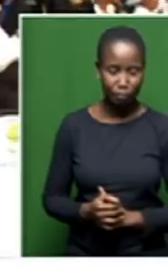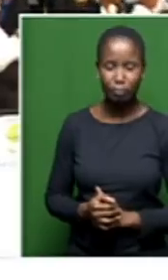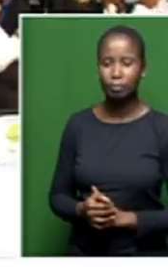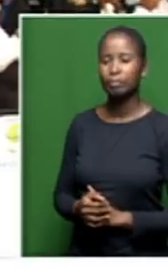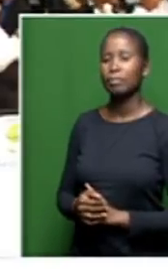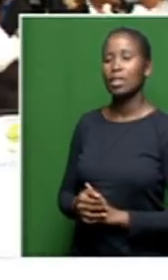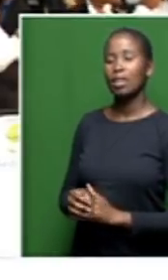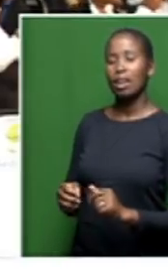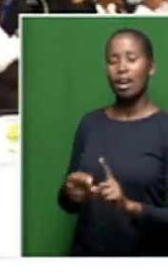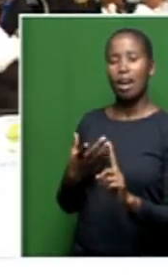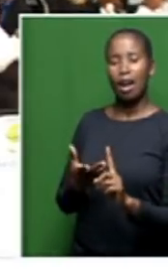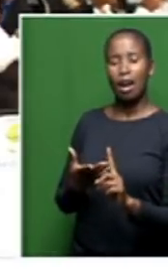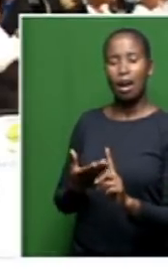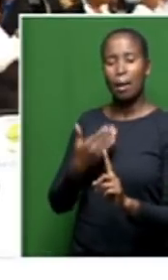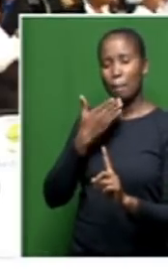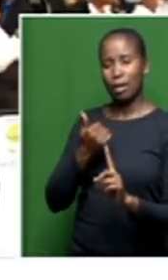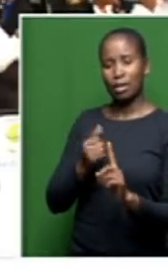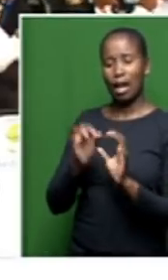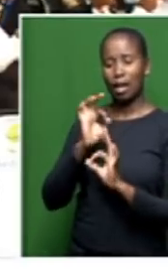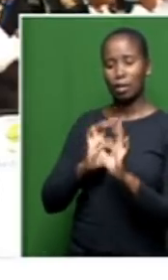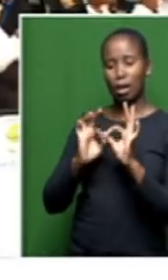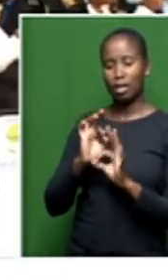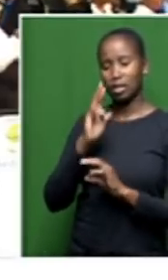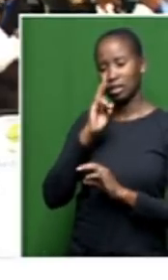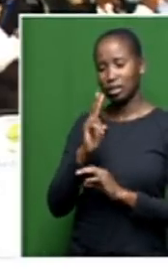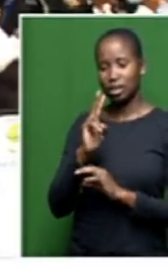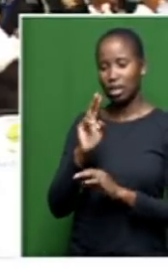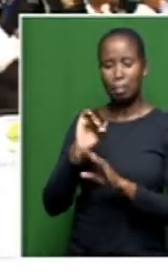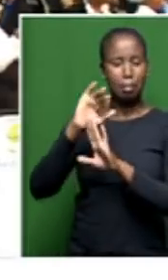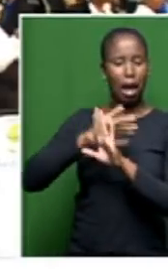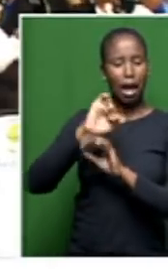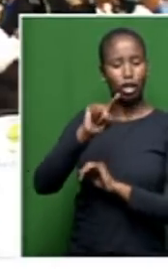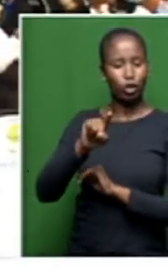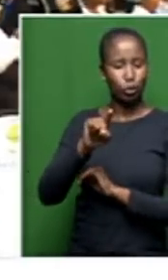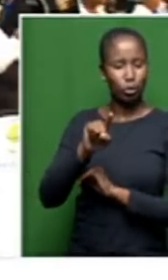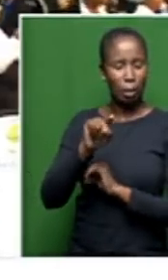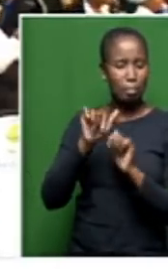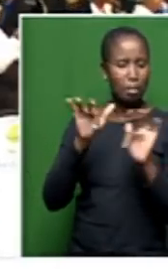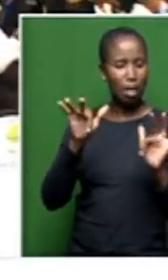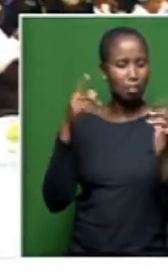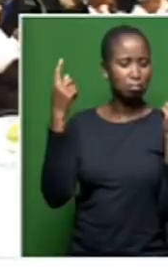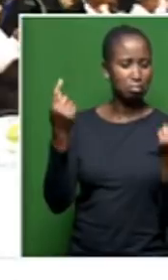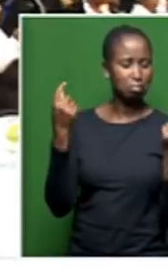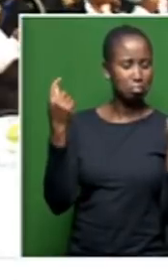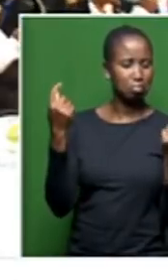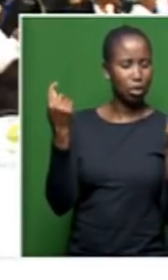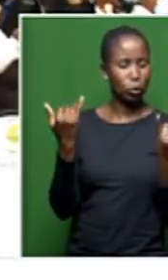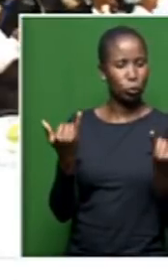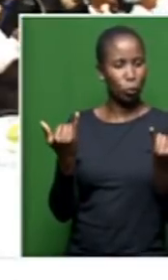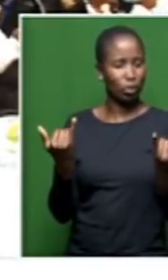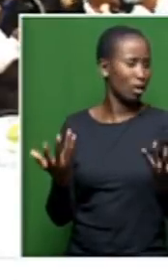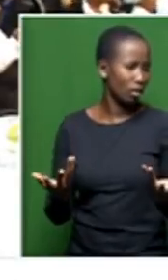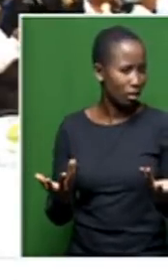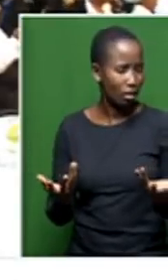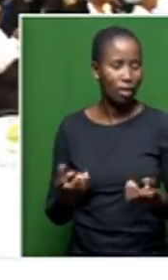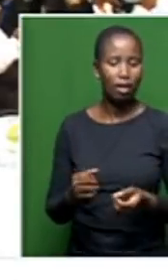Ntembo, just looking at the pictures behind you, people there gathered commemorating this particular day, which